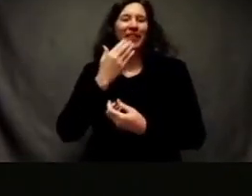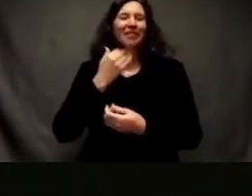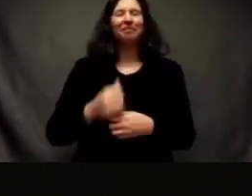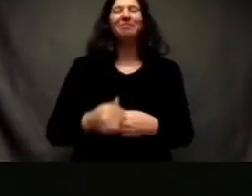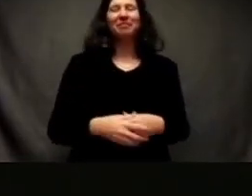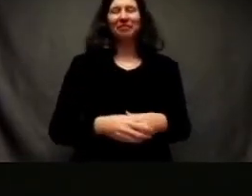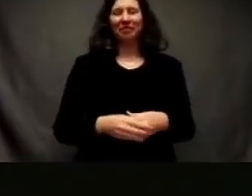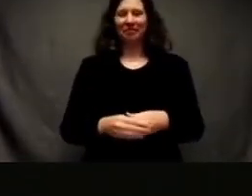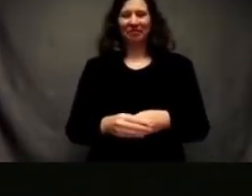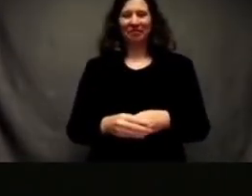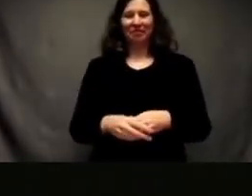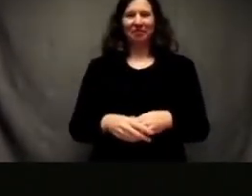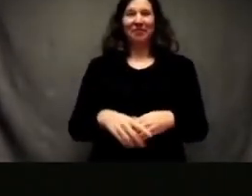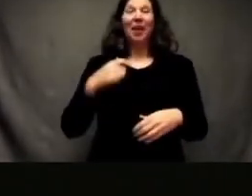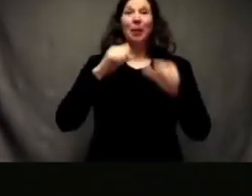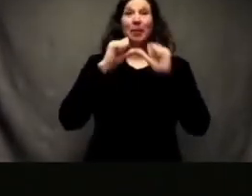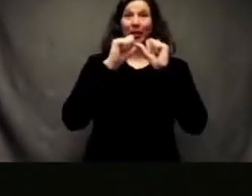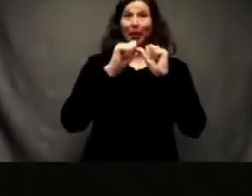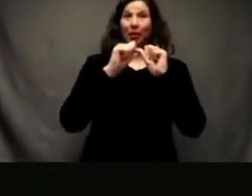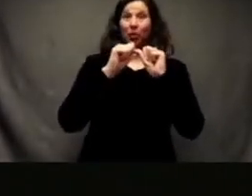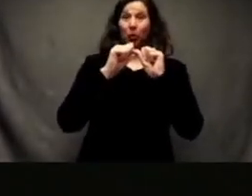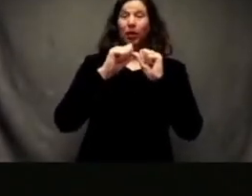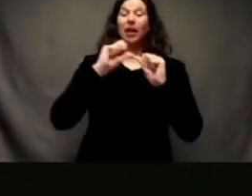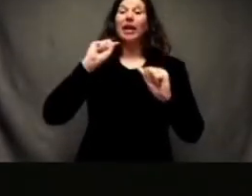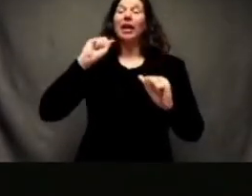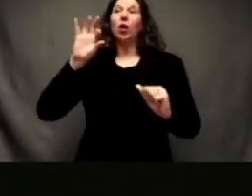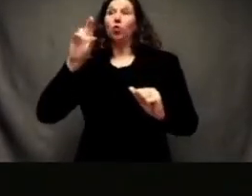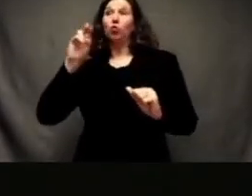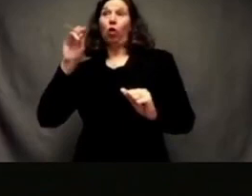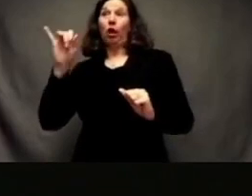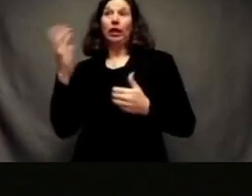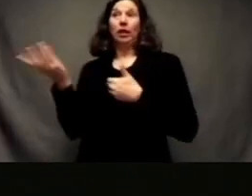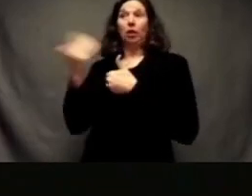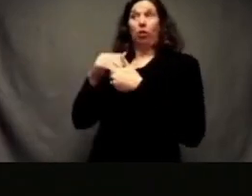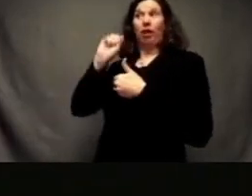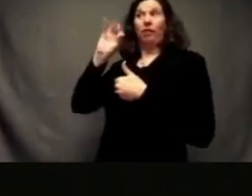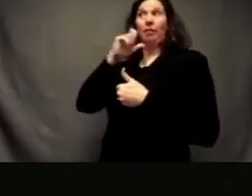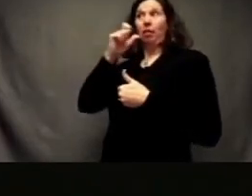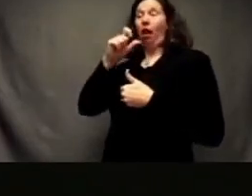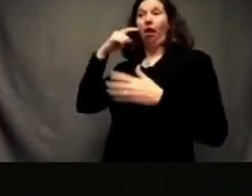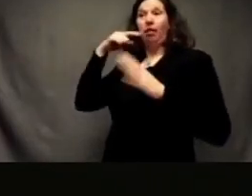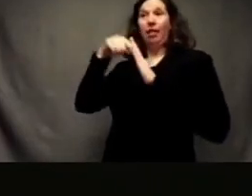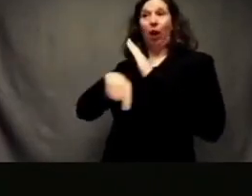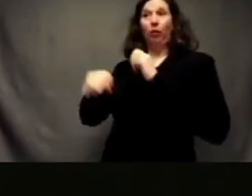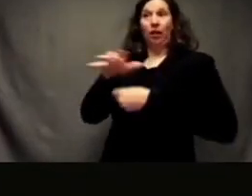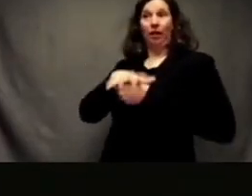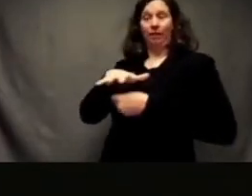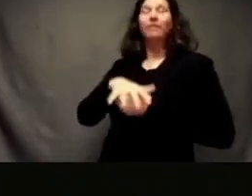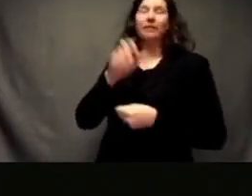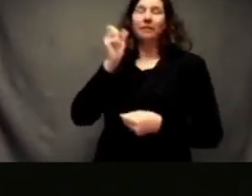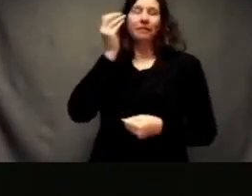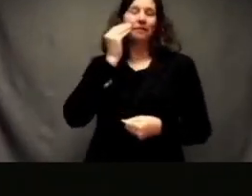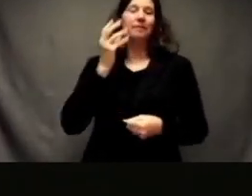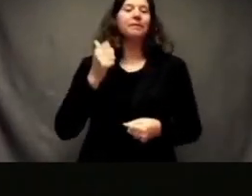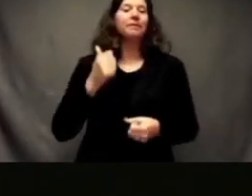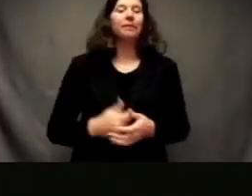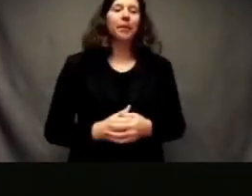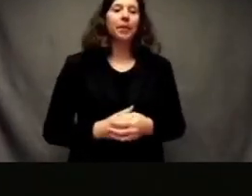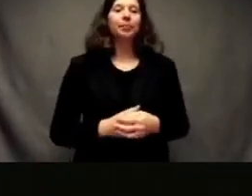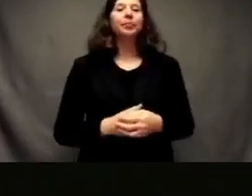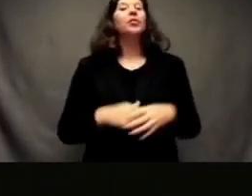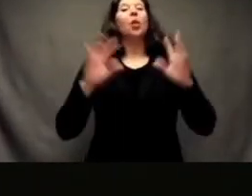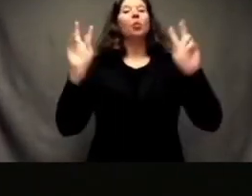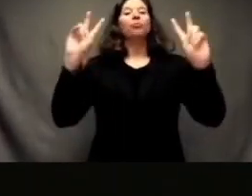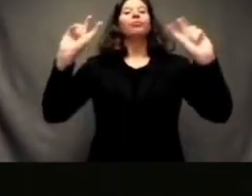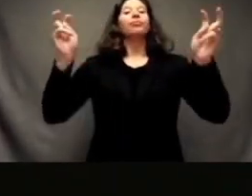Okay, I'm gonna keep going, and then Ronni, feel free to let me know about speaking louder. So what is